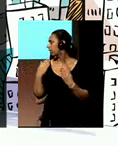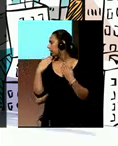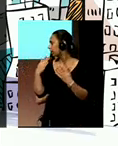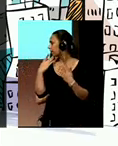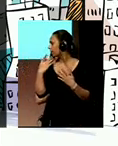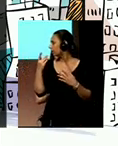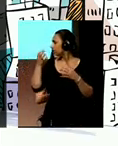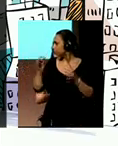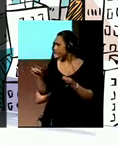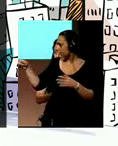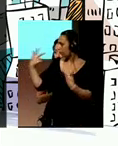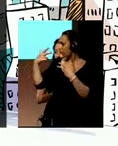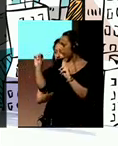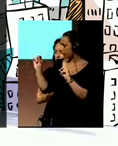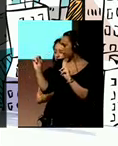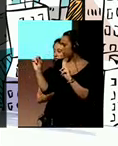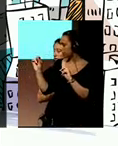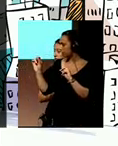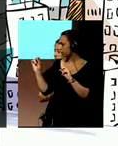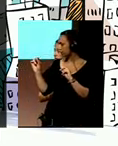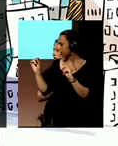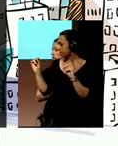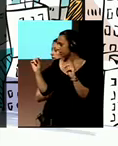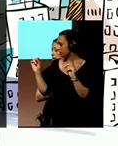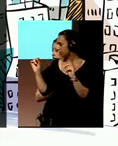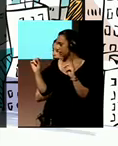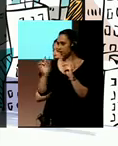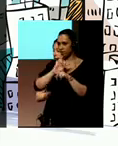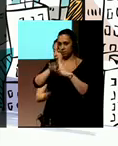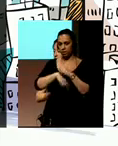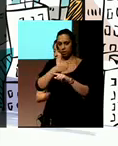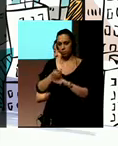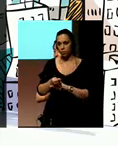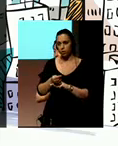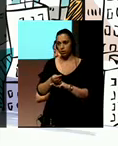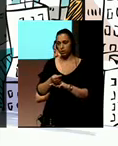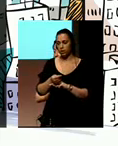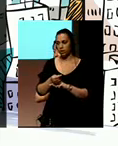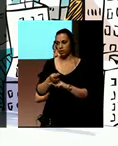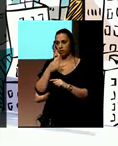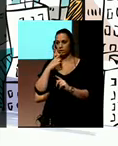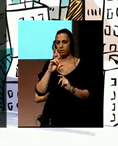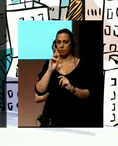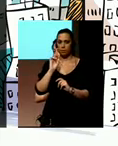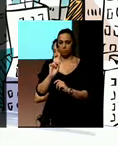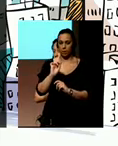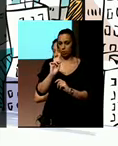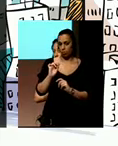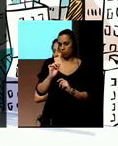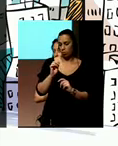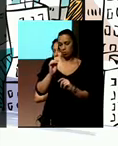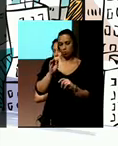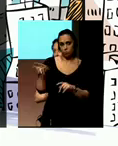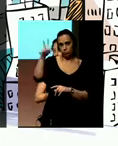Thank you. And after that, immediately after the speech, we will have a